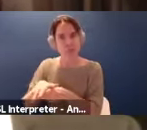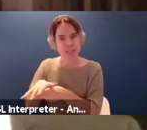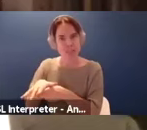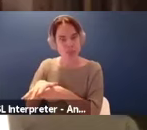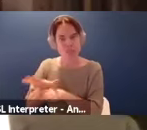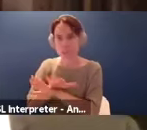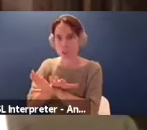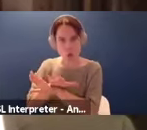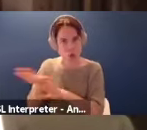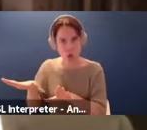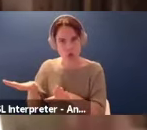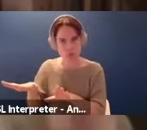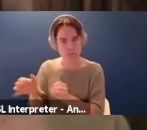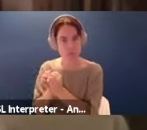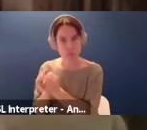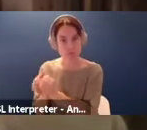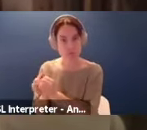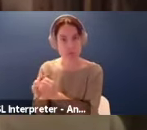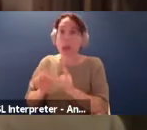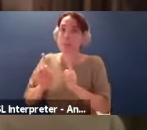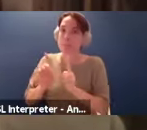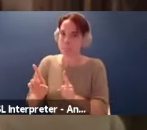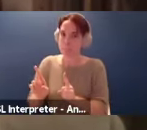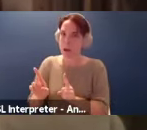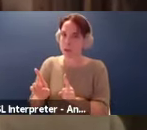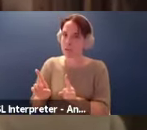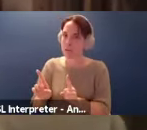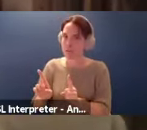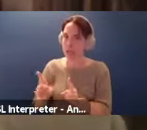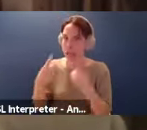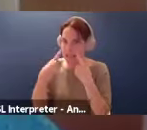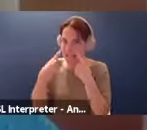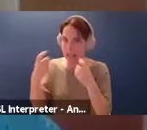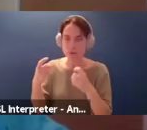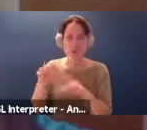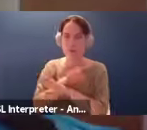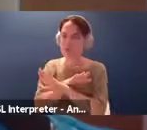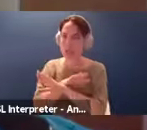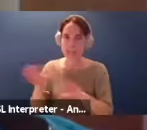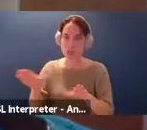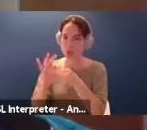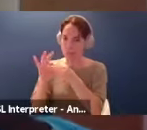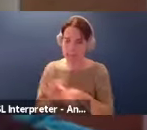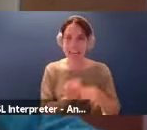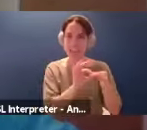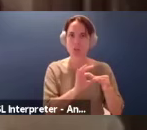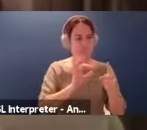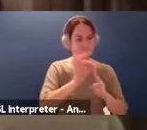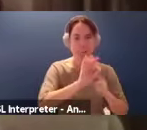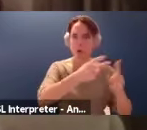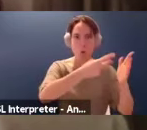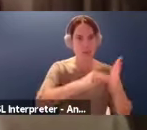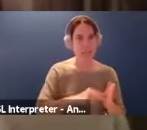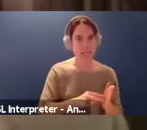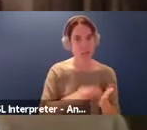political grouping it's a very sensitive issue in india thank you and i think it's a very good example for us uh